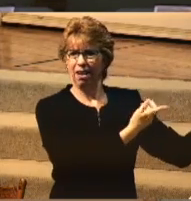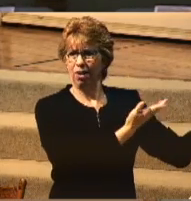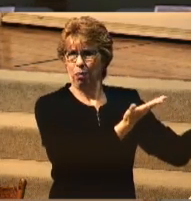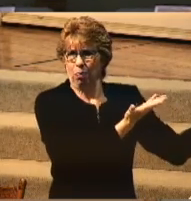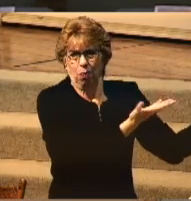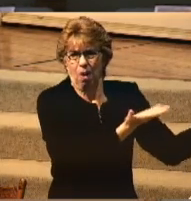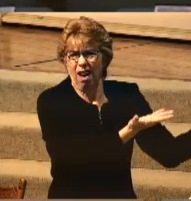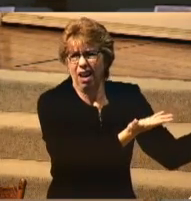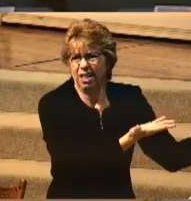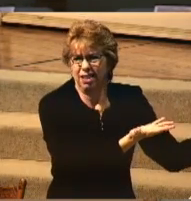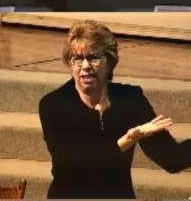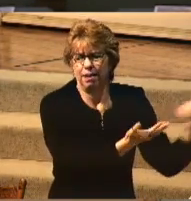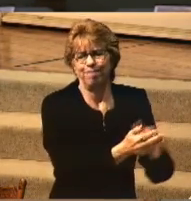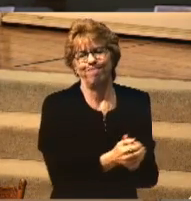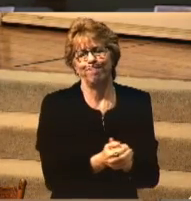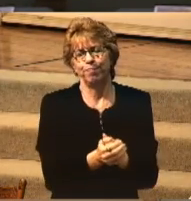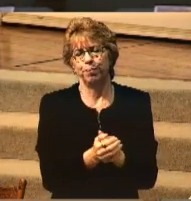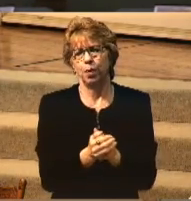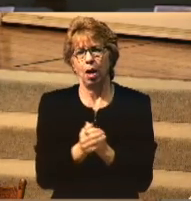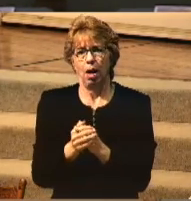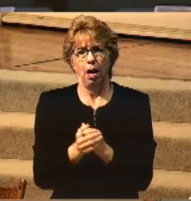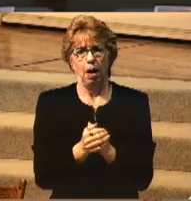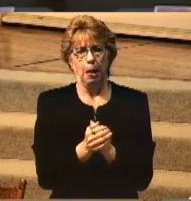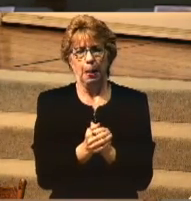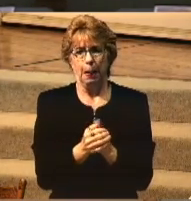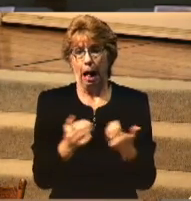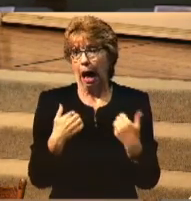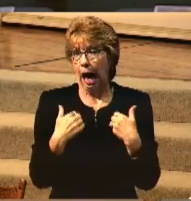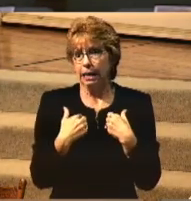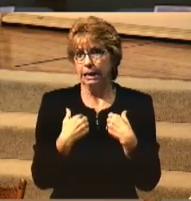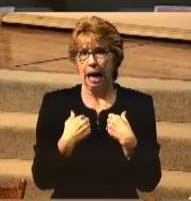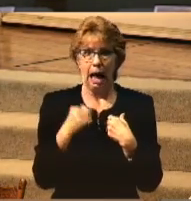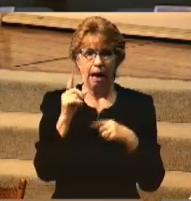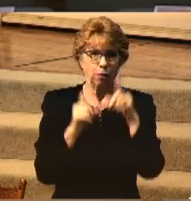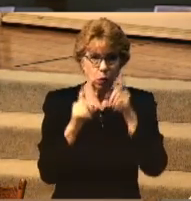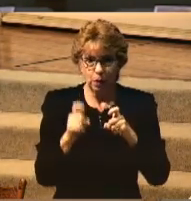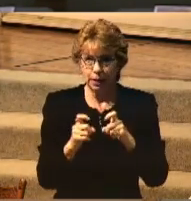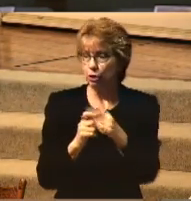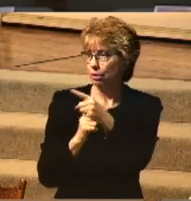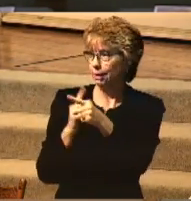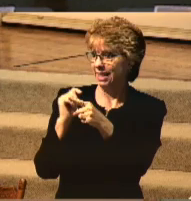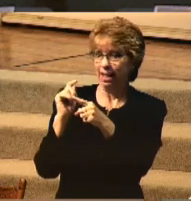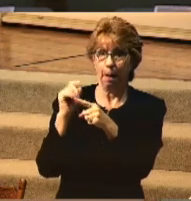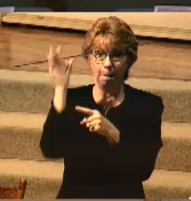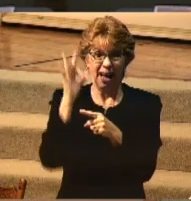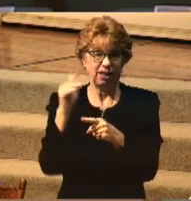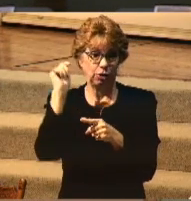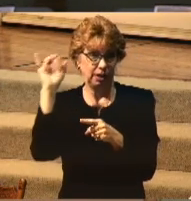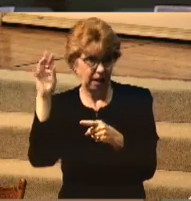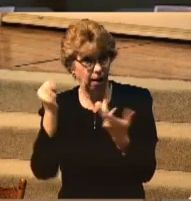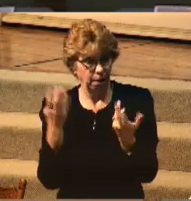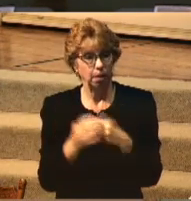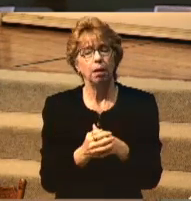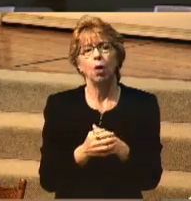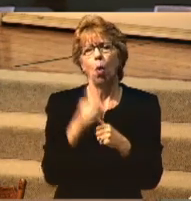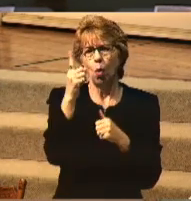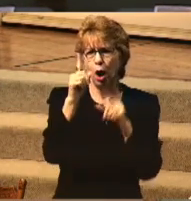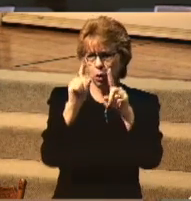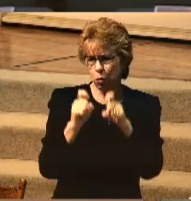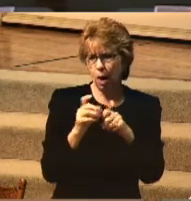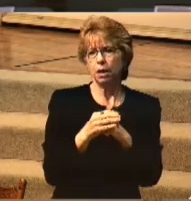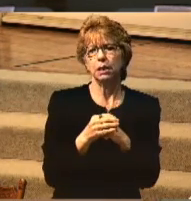the questions, it's interesting. I didn't put these questions together. I asked Pastor Tim to do it. And one of the questions had to do